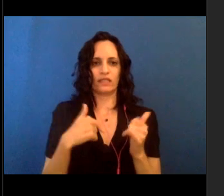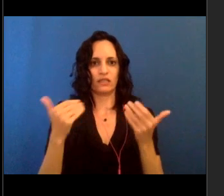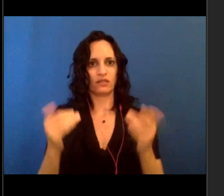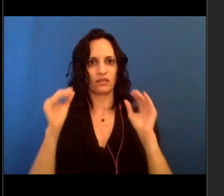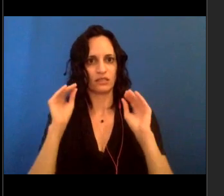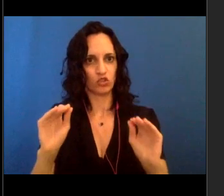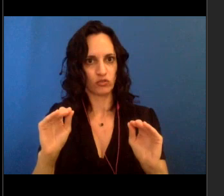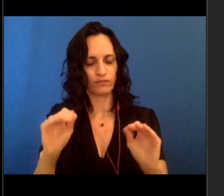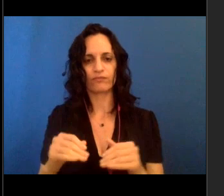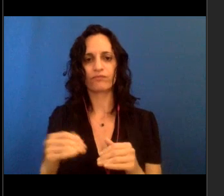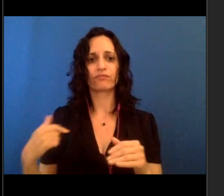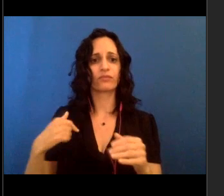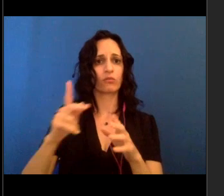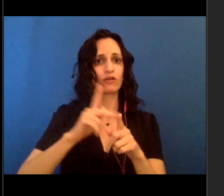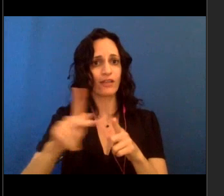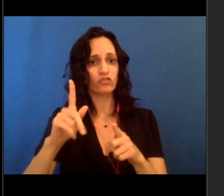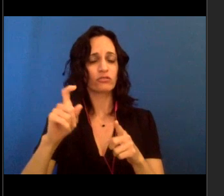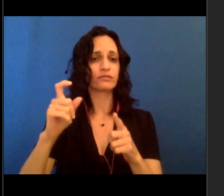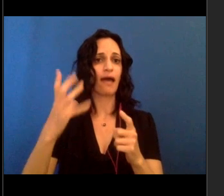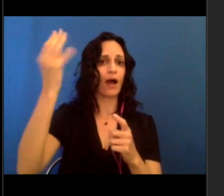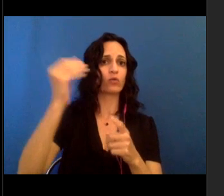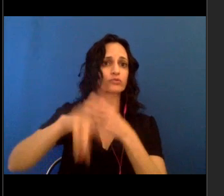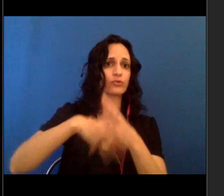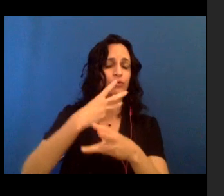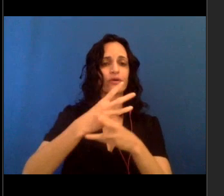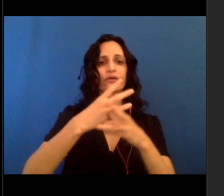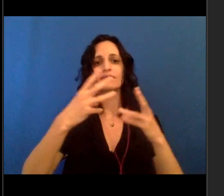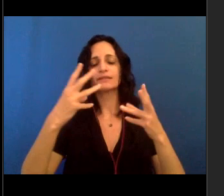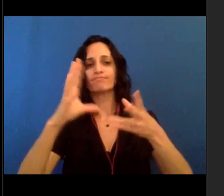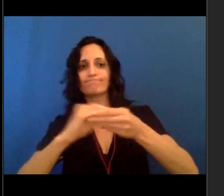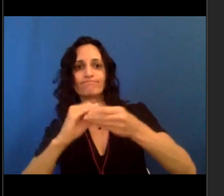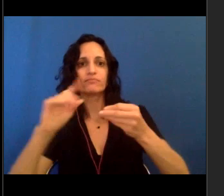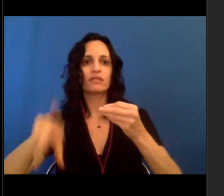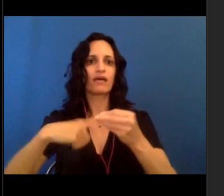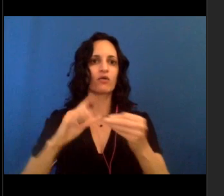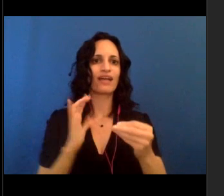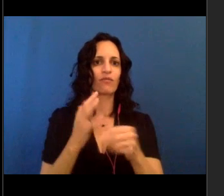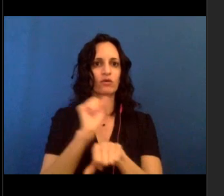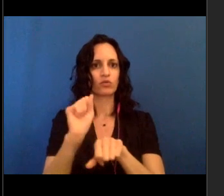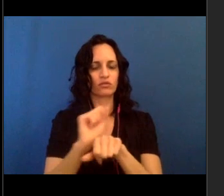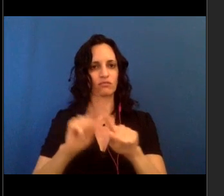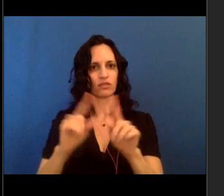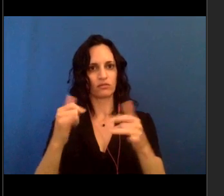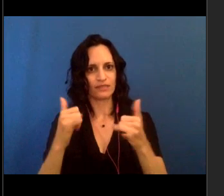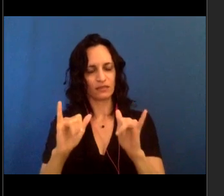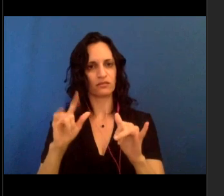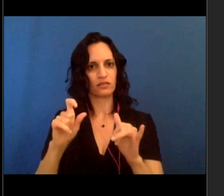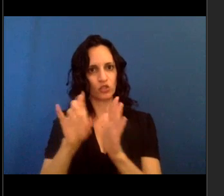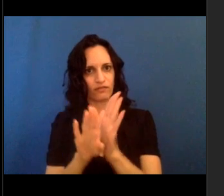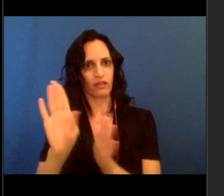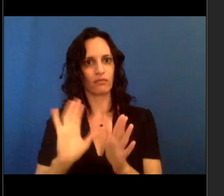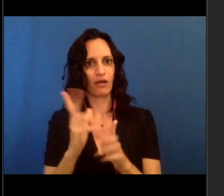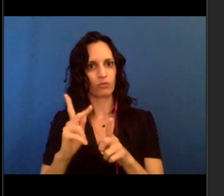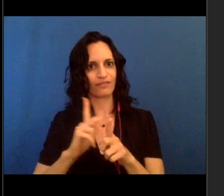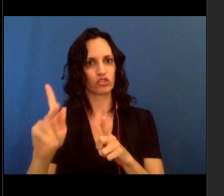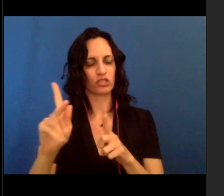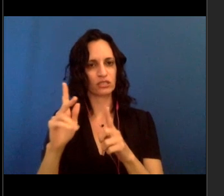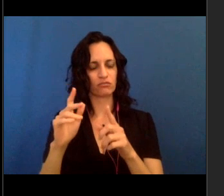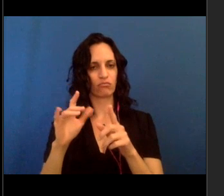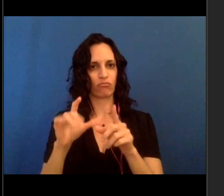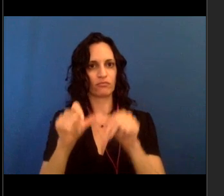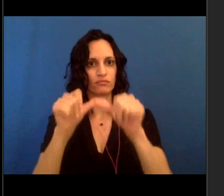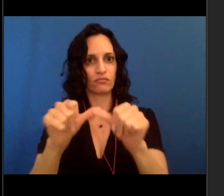into the world, telling people about our work, but we're still in need of professionalization from the time we enter graduate school to the time we,